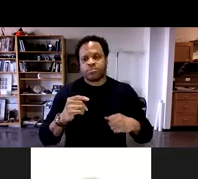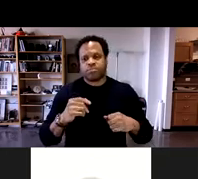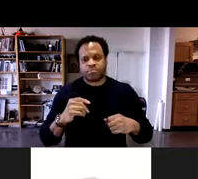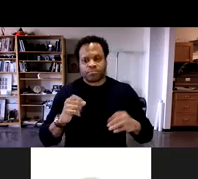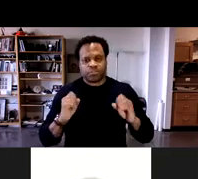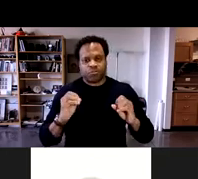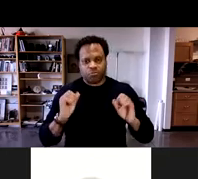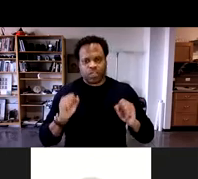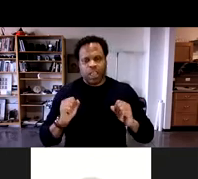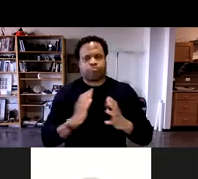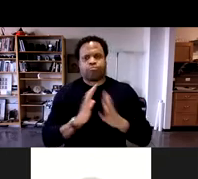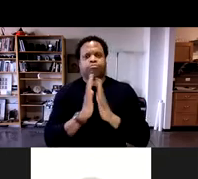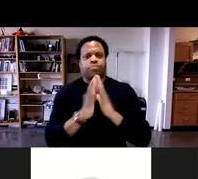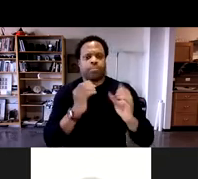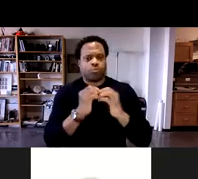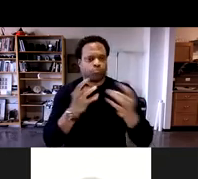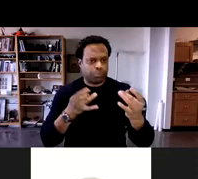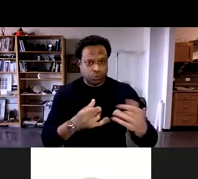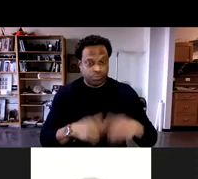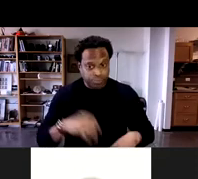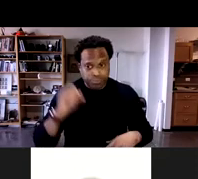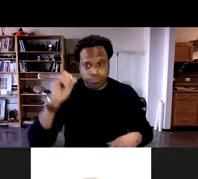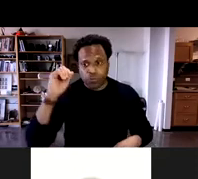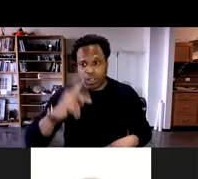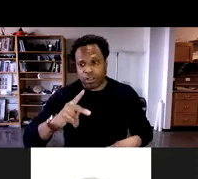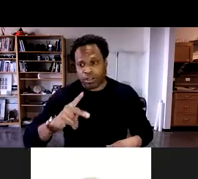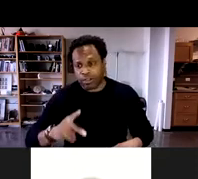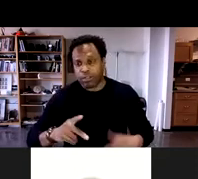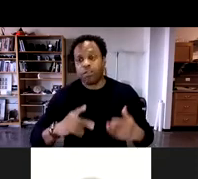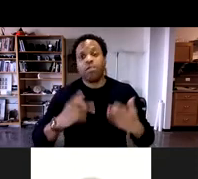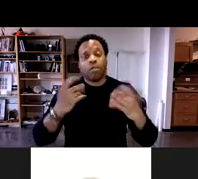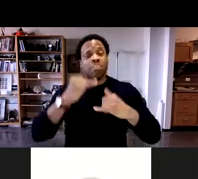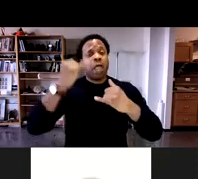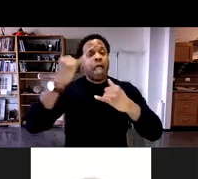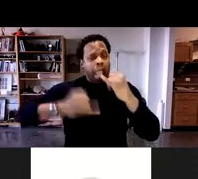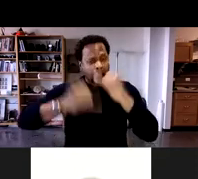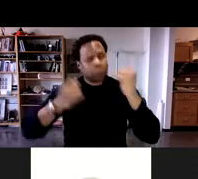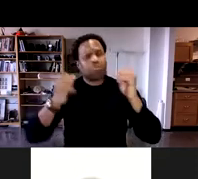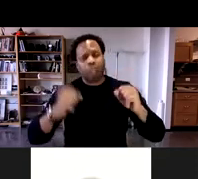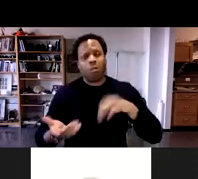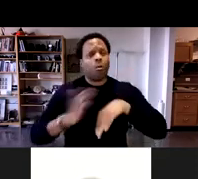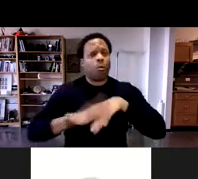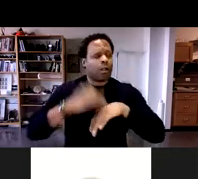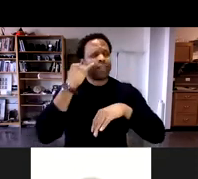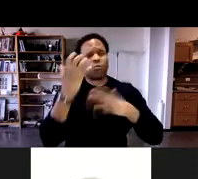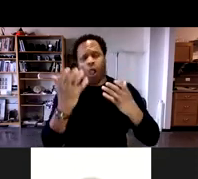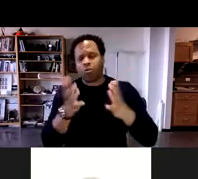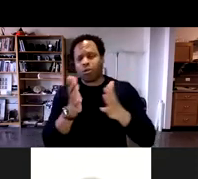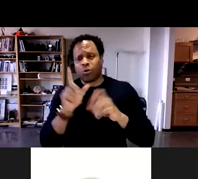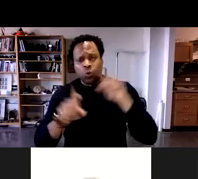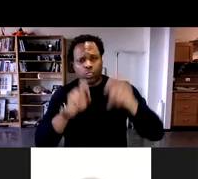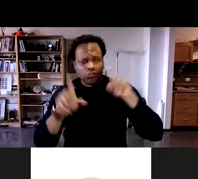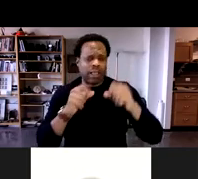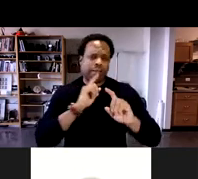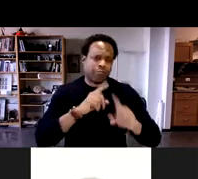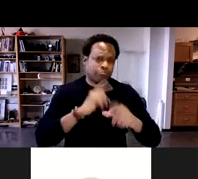while the interpreter is voicing. It'll just go more smoothly. And then at the very